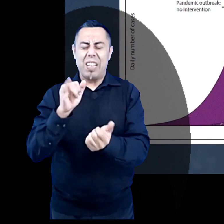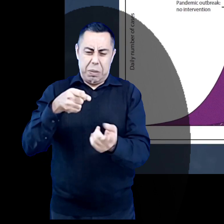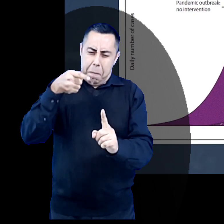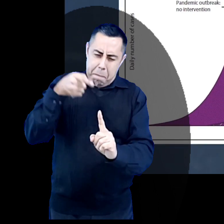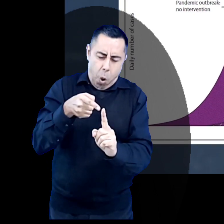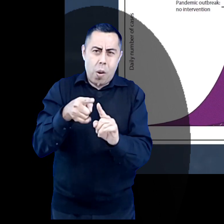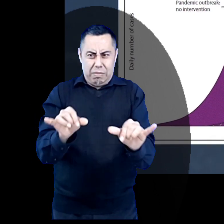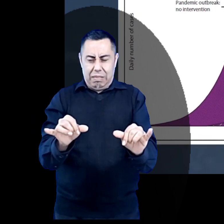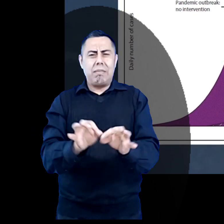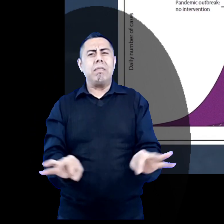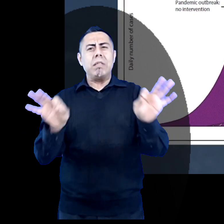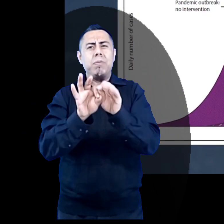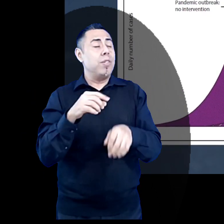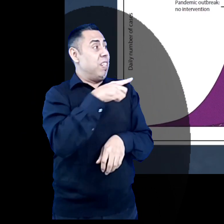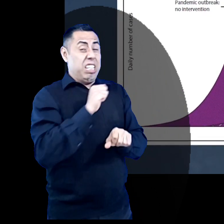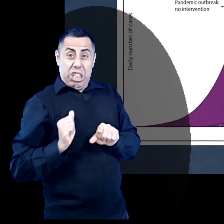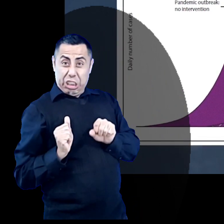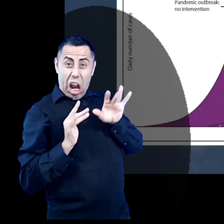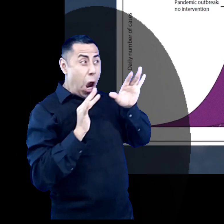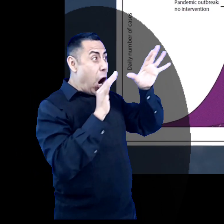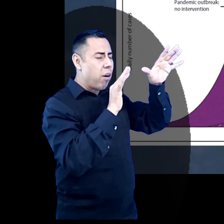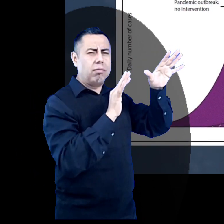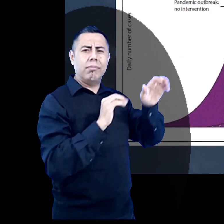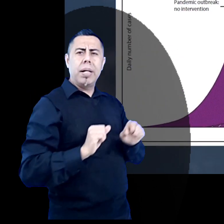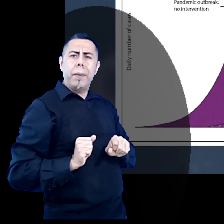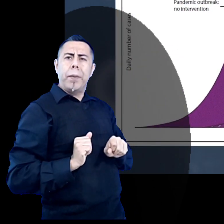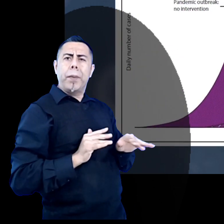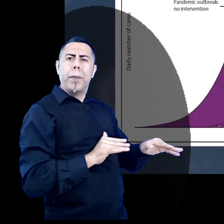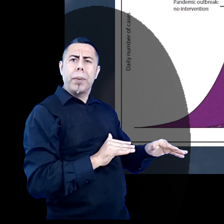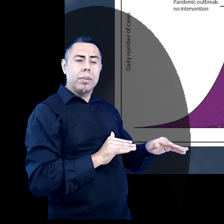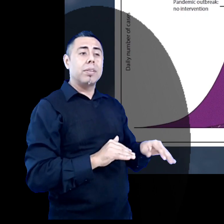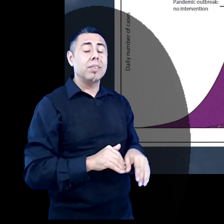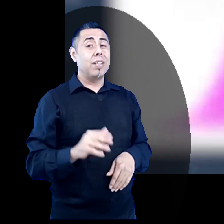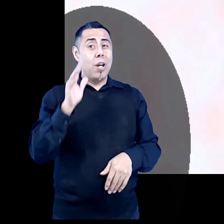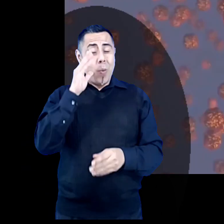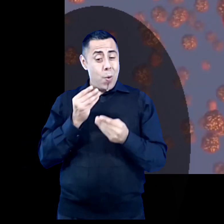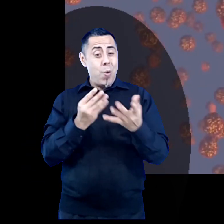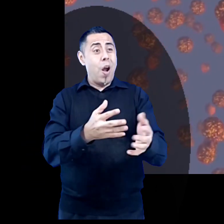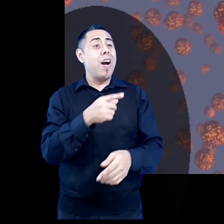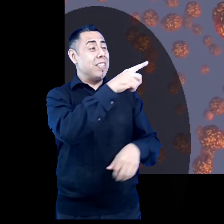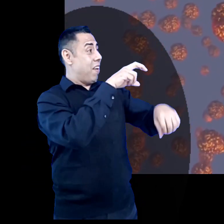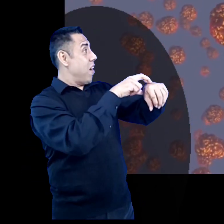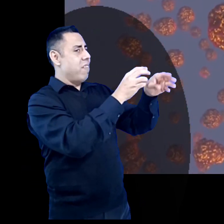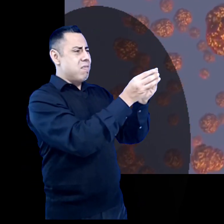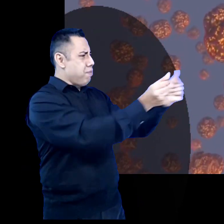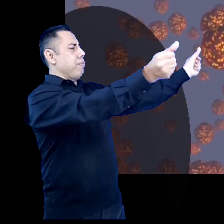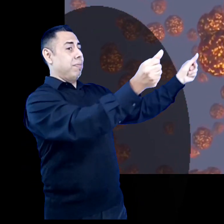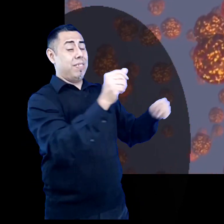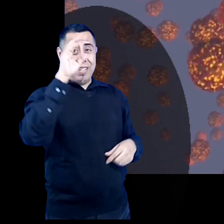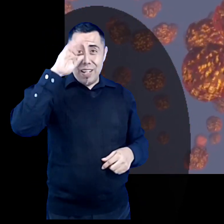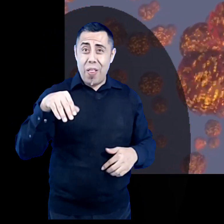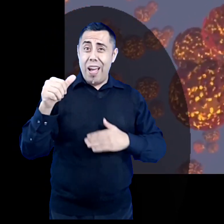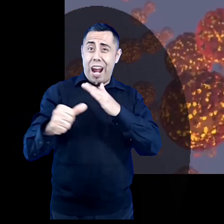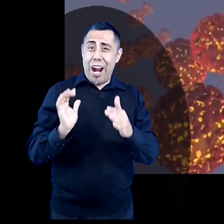us flattening the curve and causing an extinction of this virus. We have in our control the ability to cause an